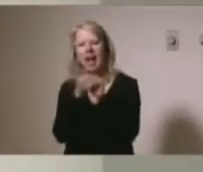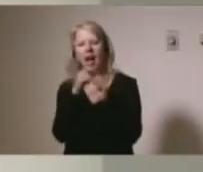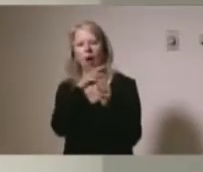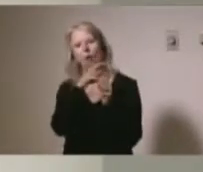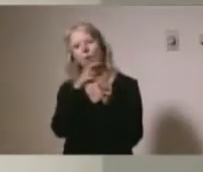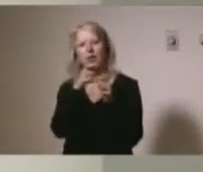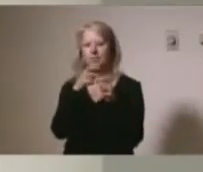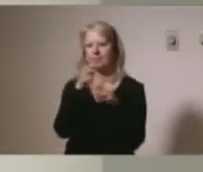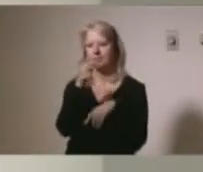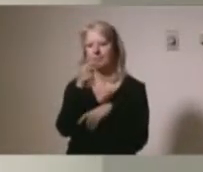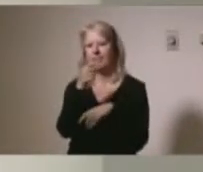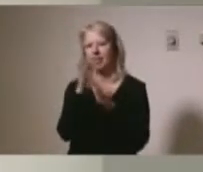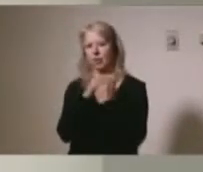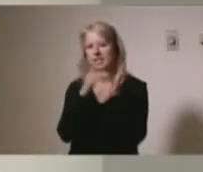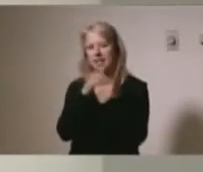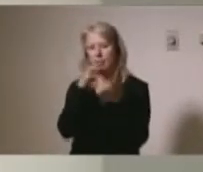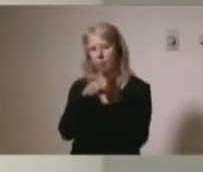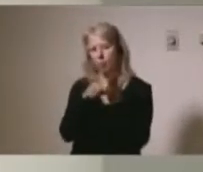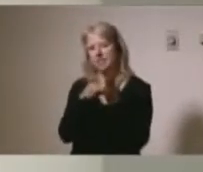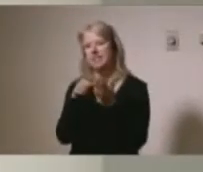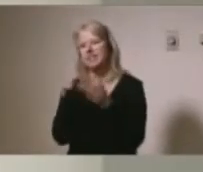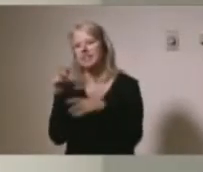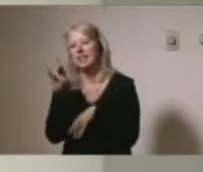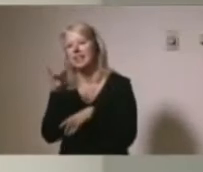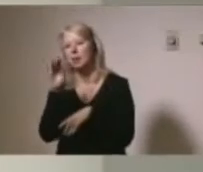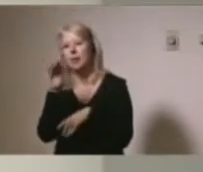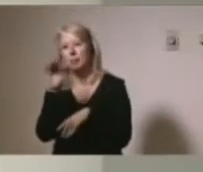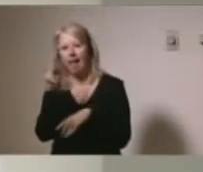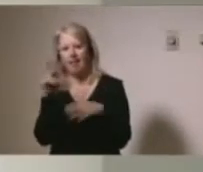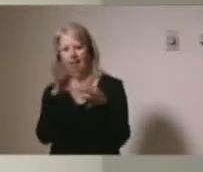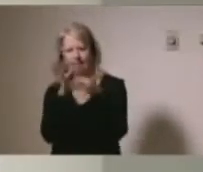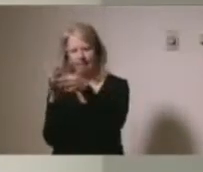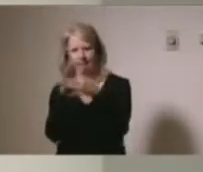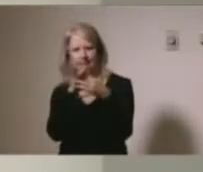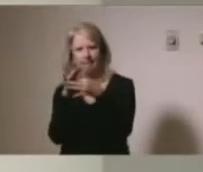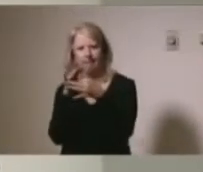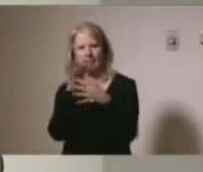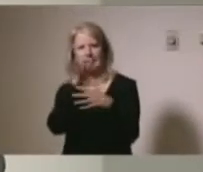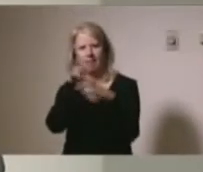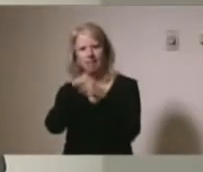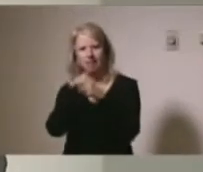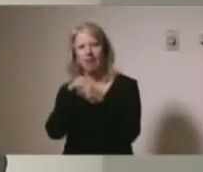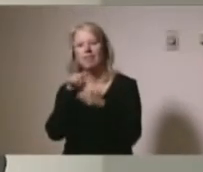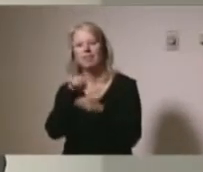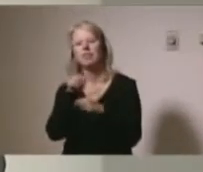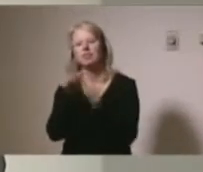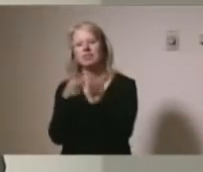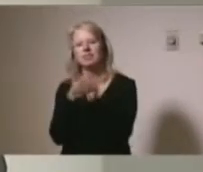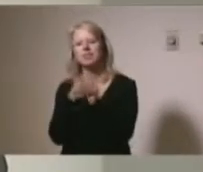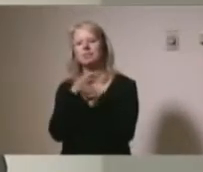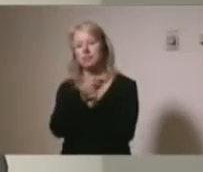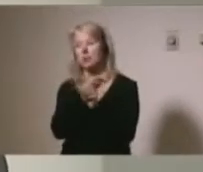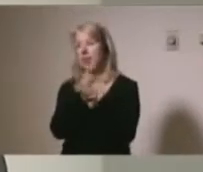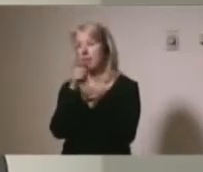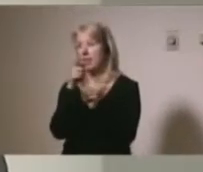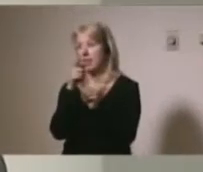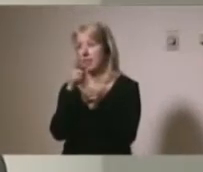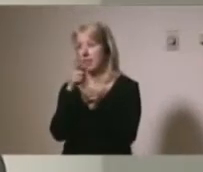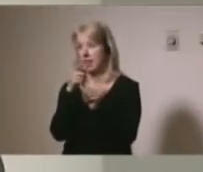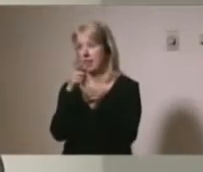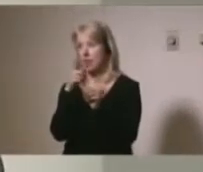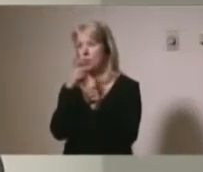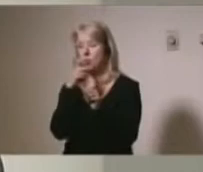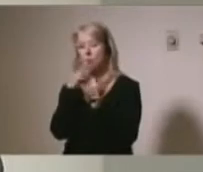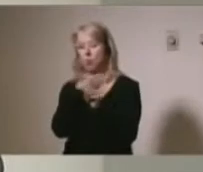interconnectedness of both New Zealand Post and Kiwi Bank boards. The Reserve Bank Act, which kind of